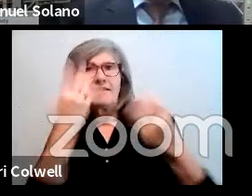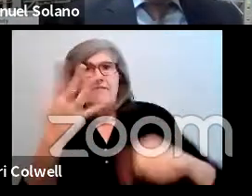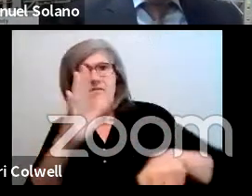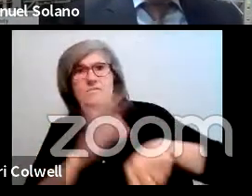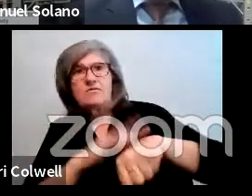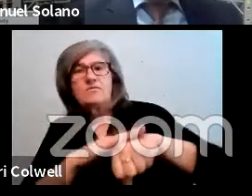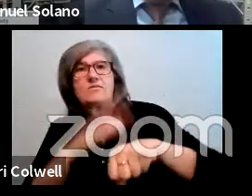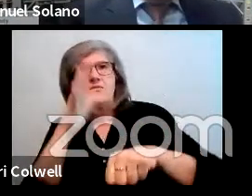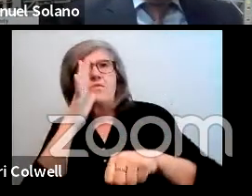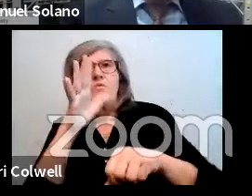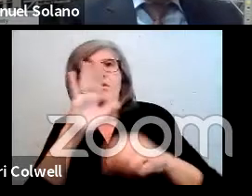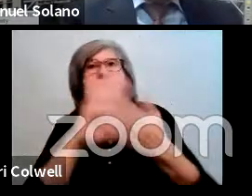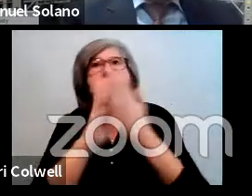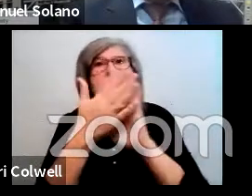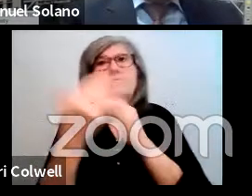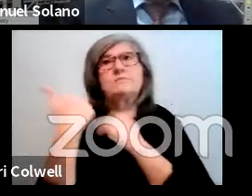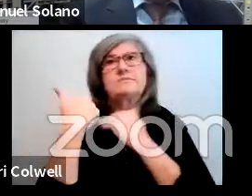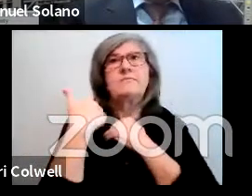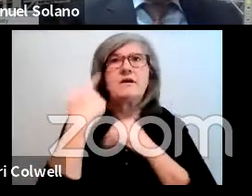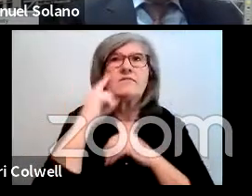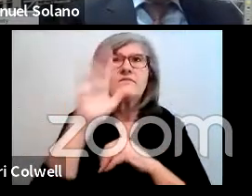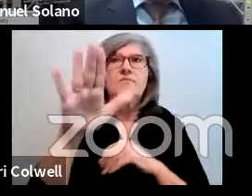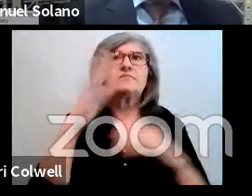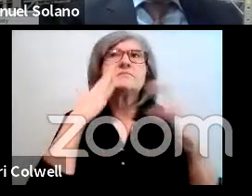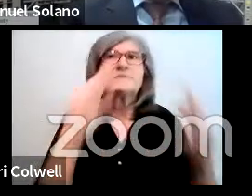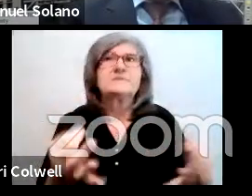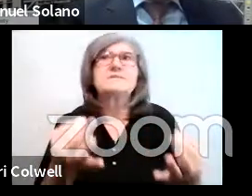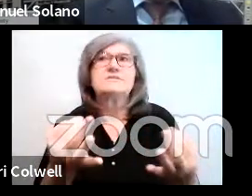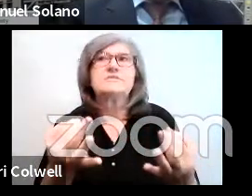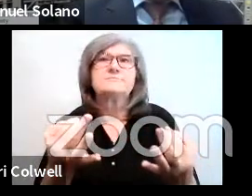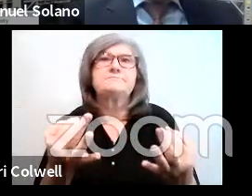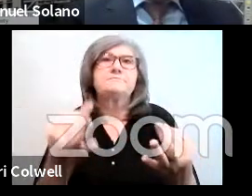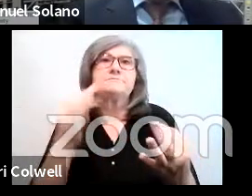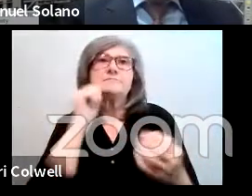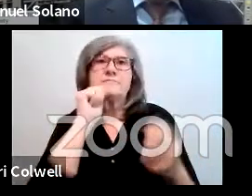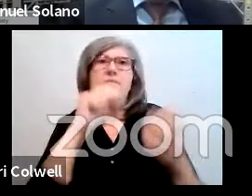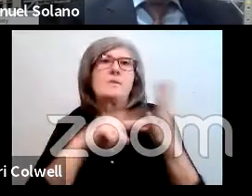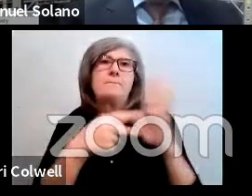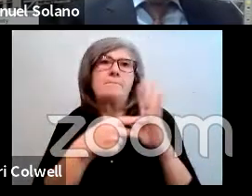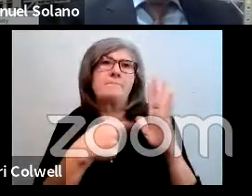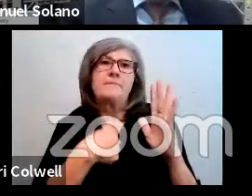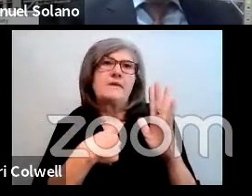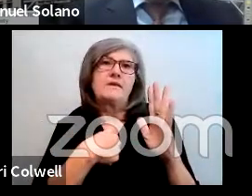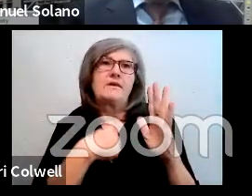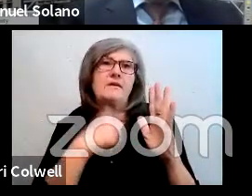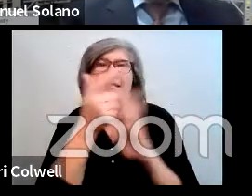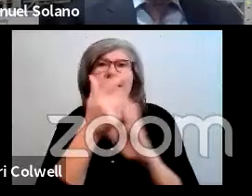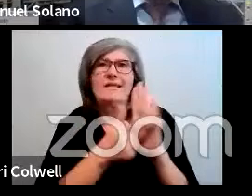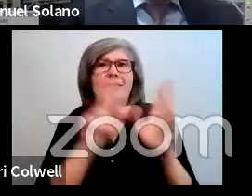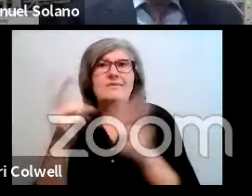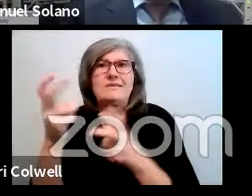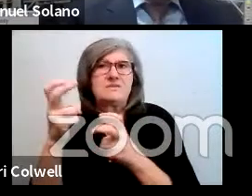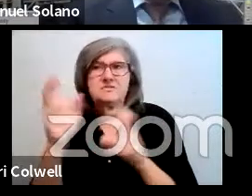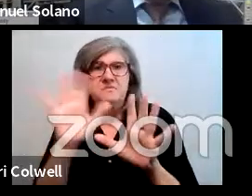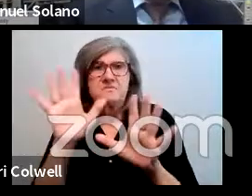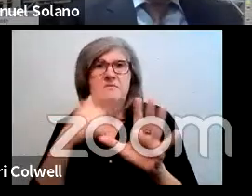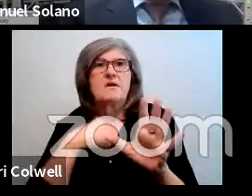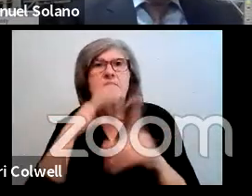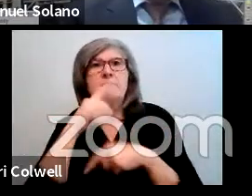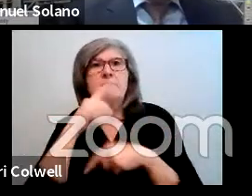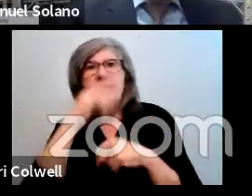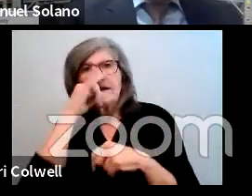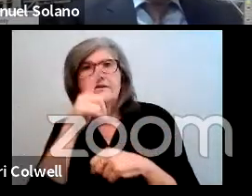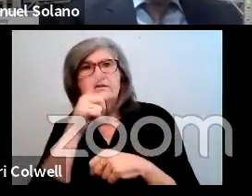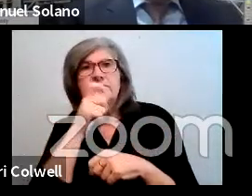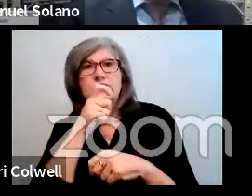be held responsible for the decisions they make. And I'm not talking about legal issues. I'm talking about the kids you just talked